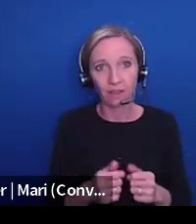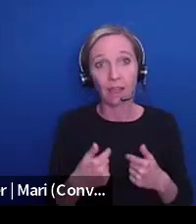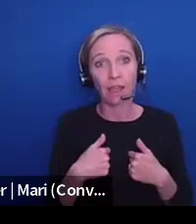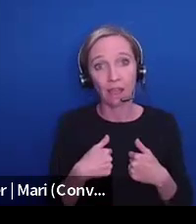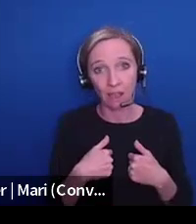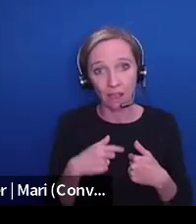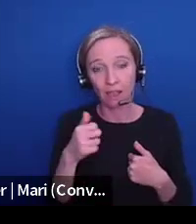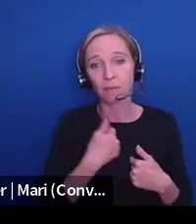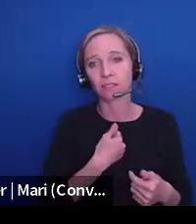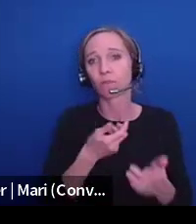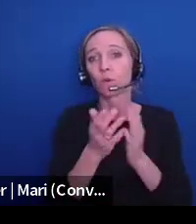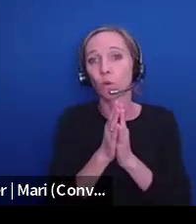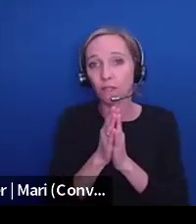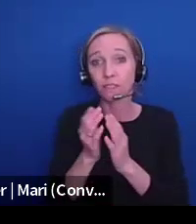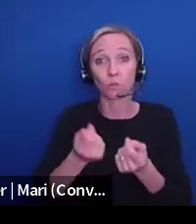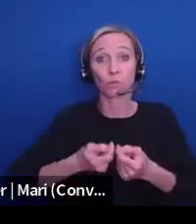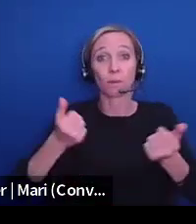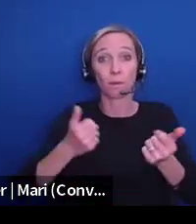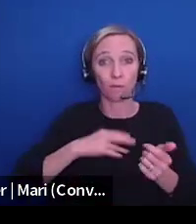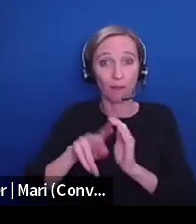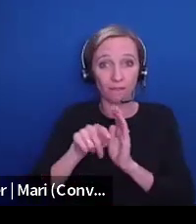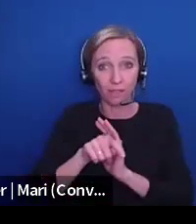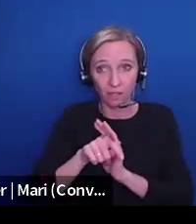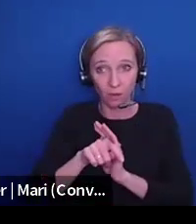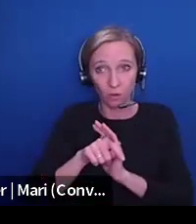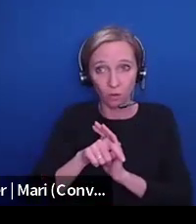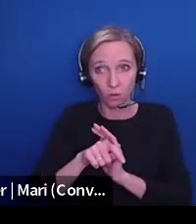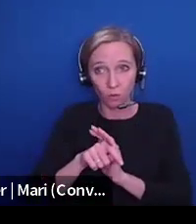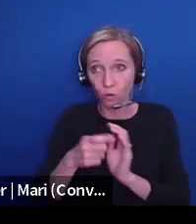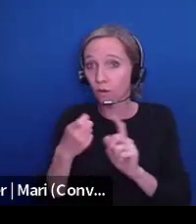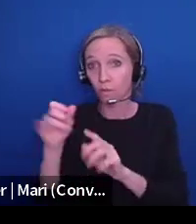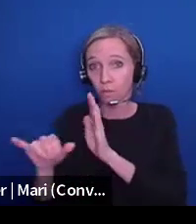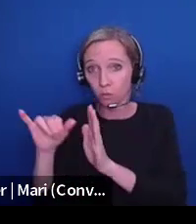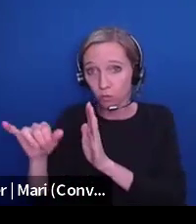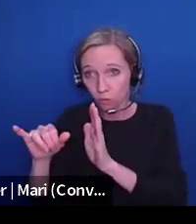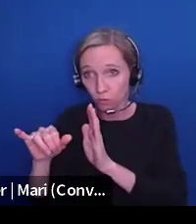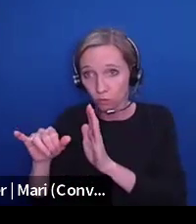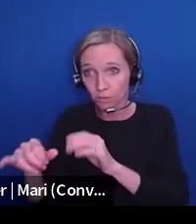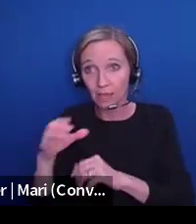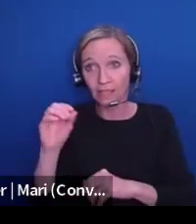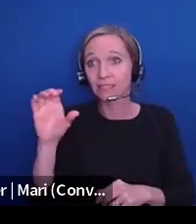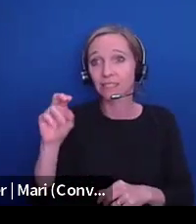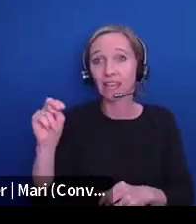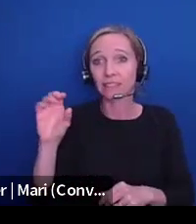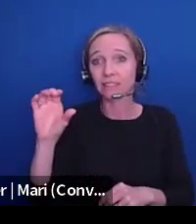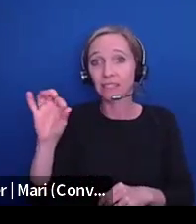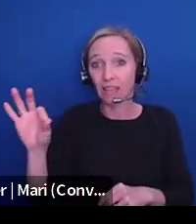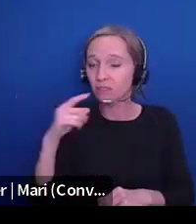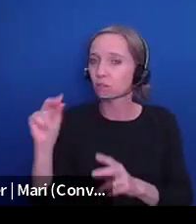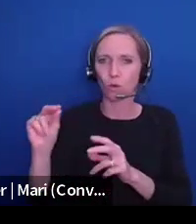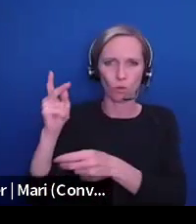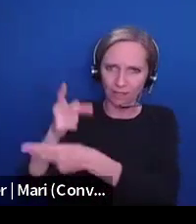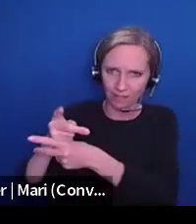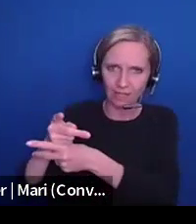even requested to remove my video from my speech from YouTube, and the CNCF insisted for me to keep